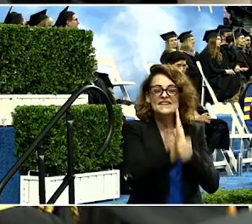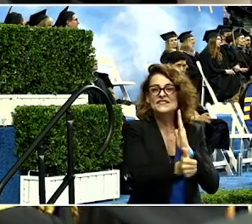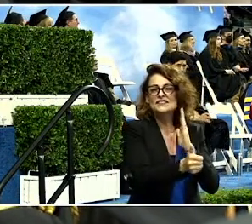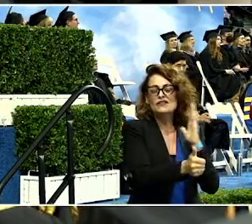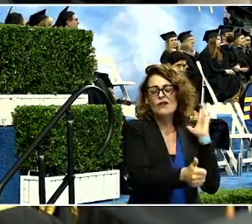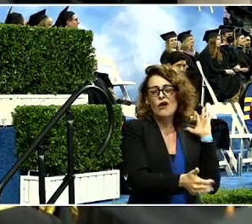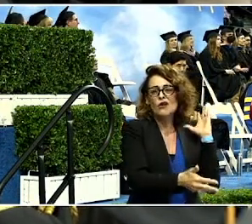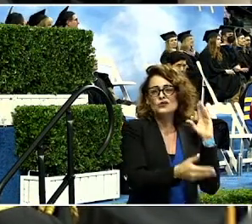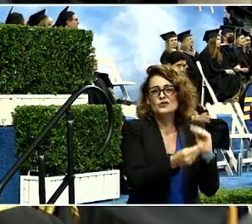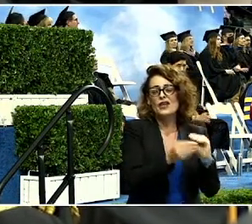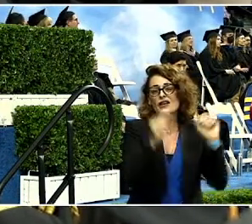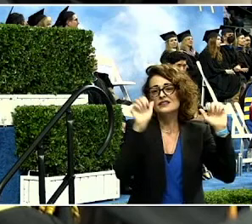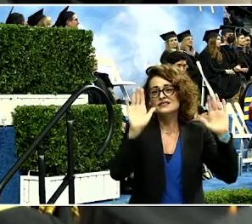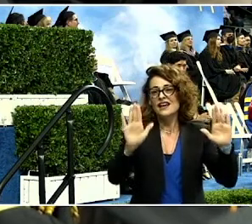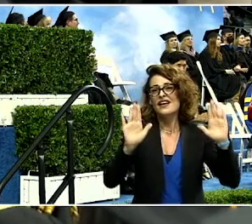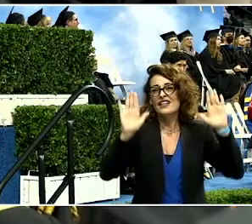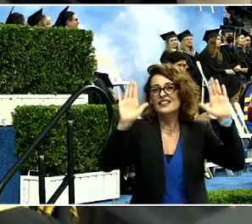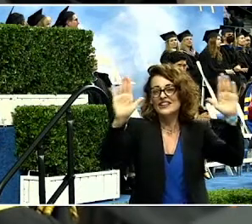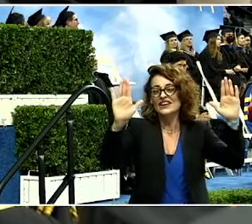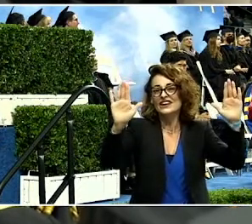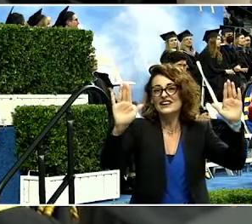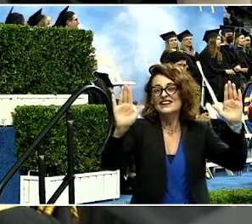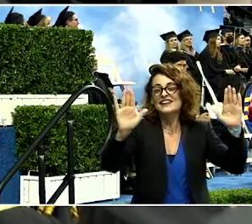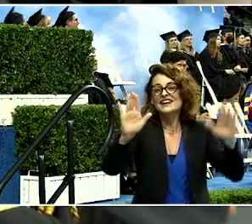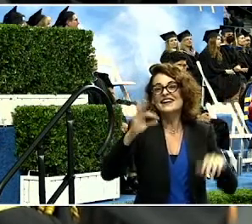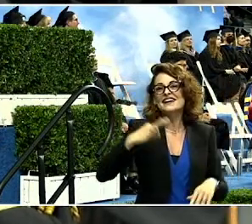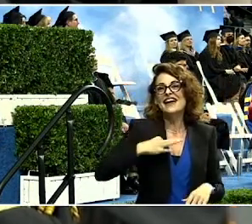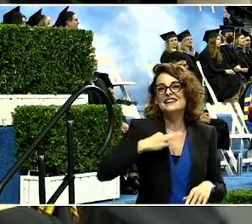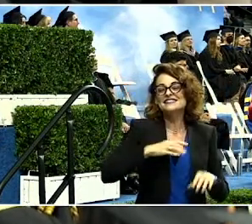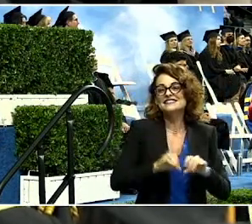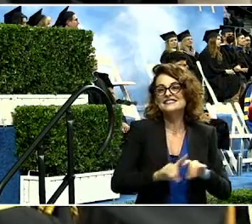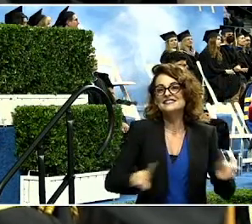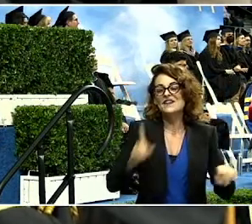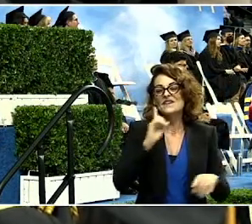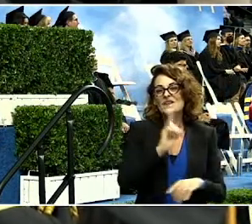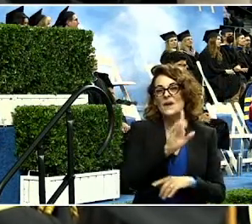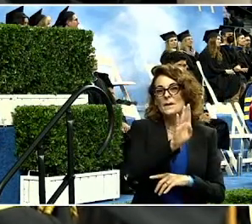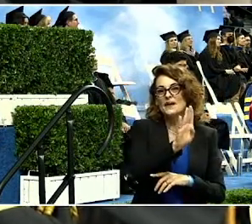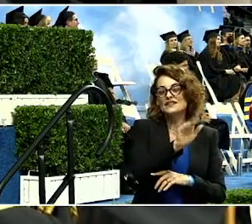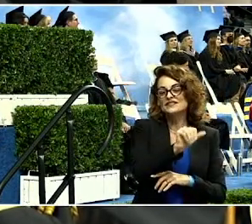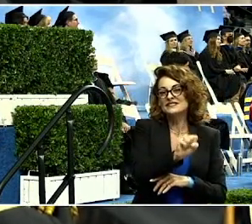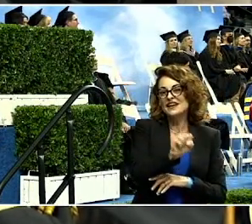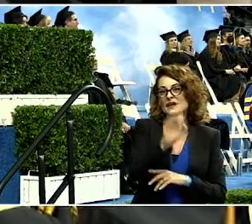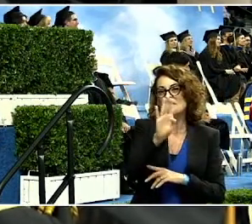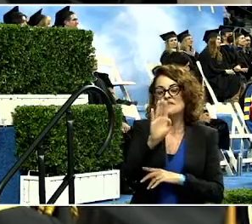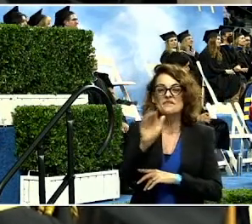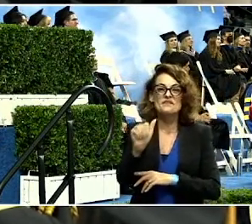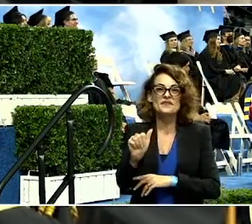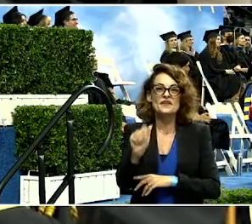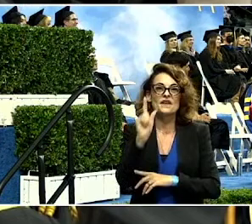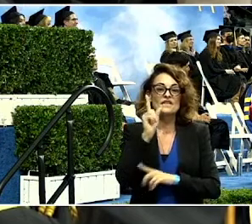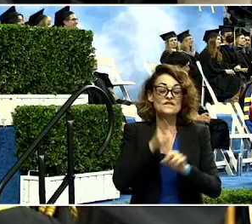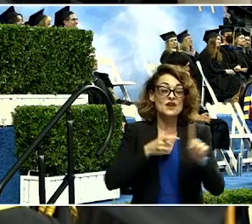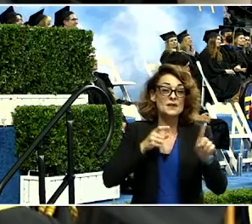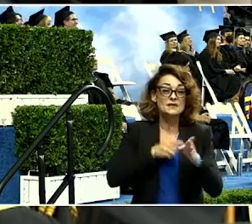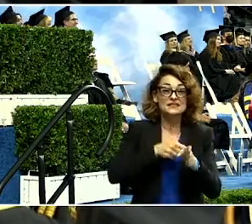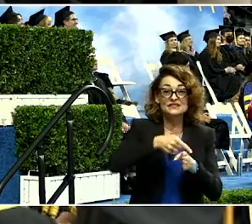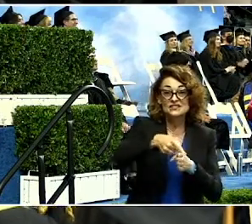altogether stellar candidates for the degrees of Bachelor of Science and Bachelor of Arts from the Division of Physical Sciences.